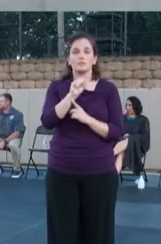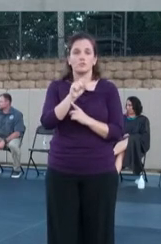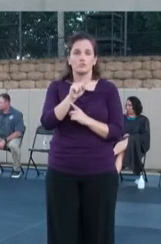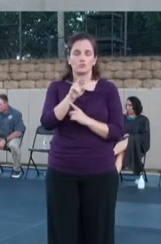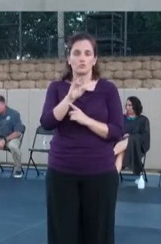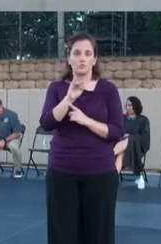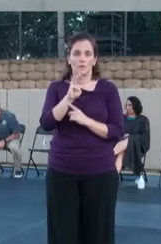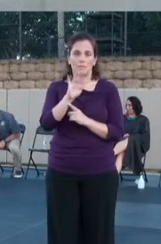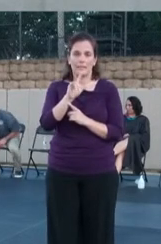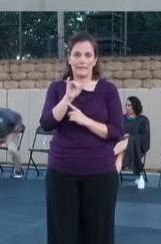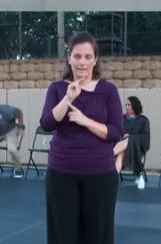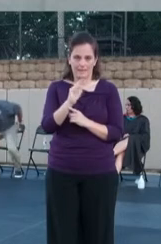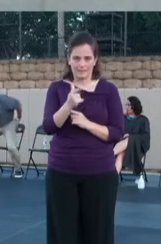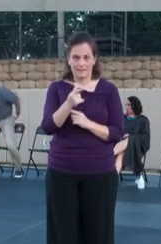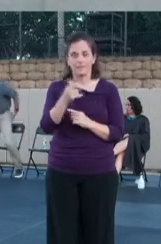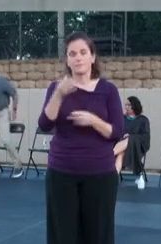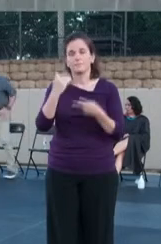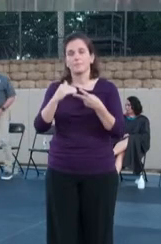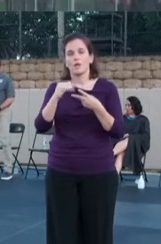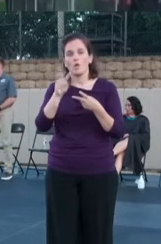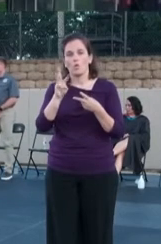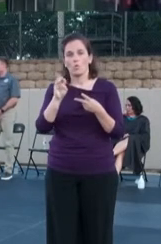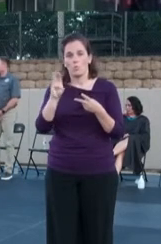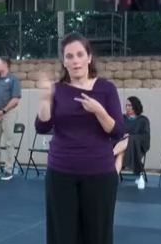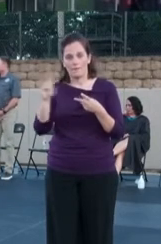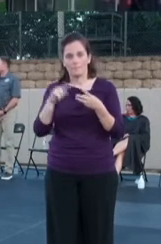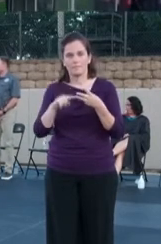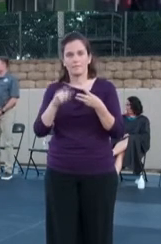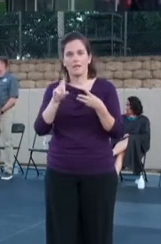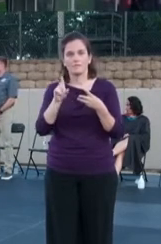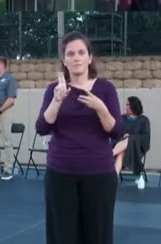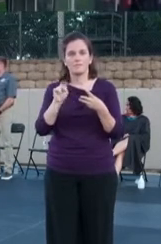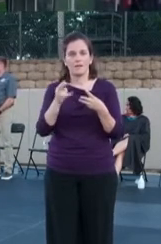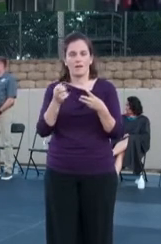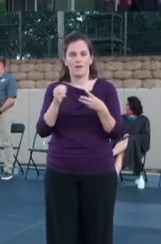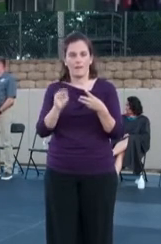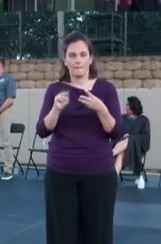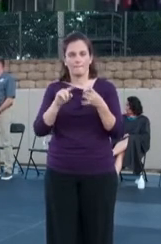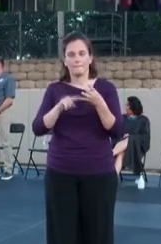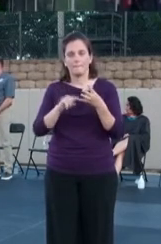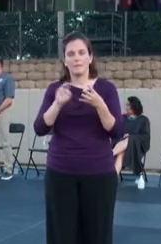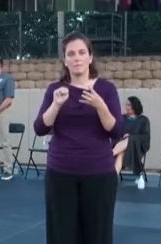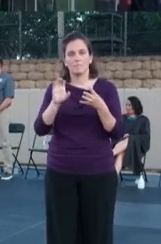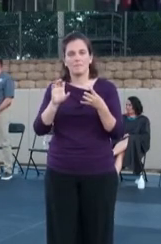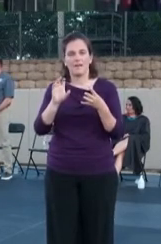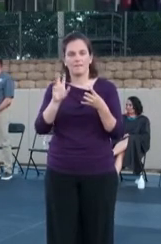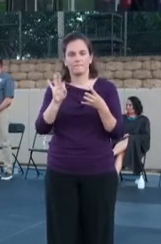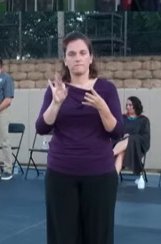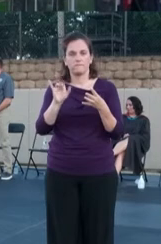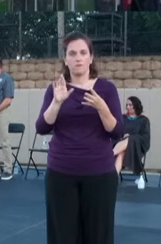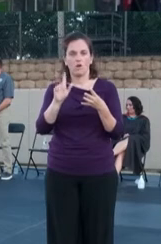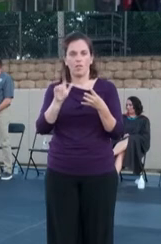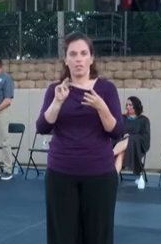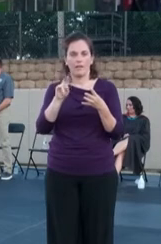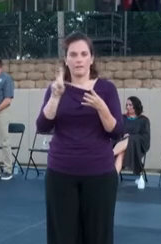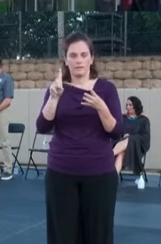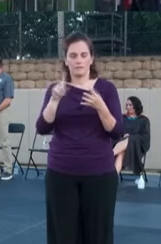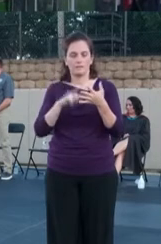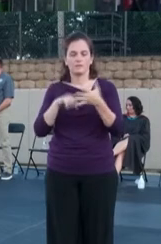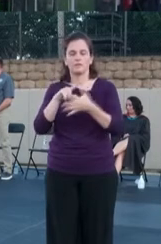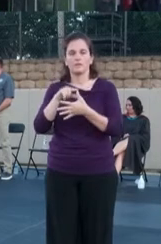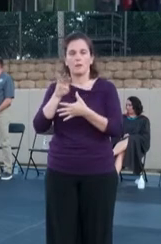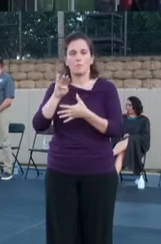Andy Webb, Mrs. Melanie Dunham, Mrs. Elizabeth McFarland, Mrs. Stephanie